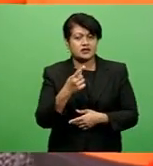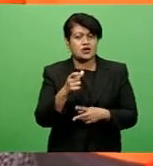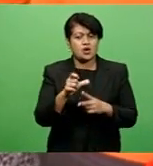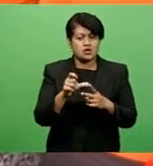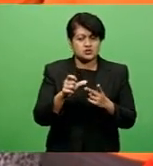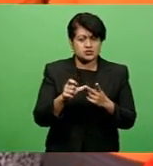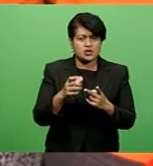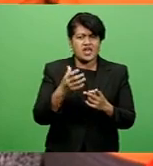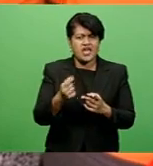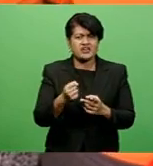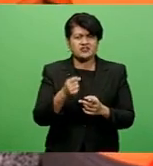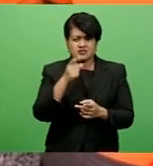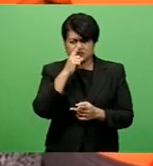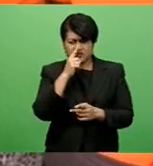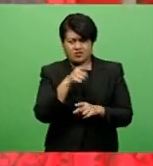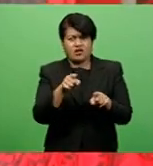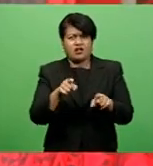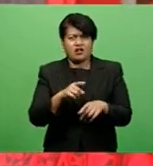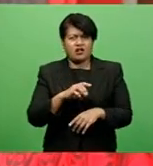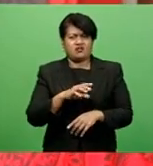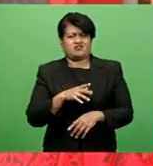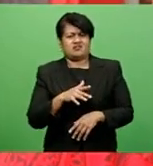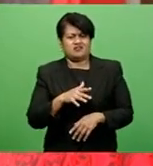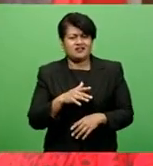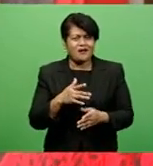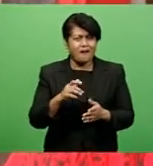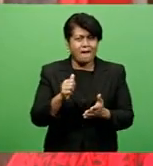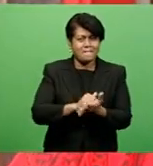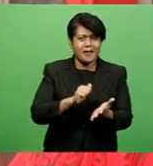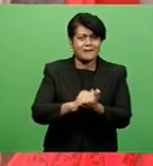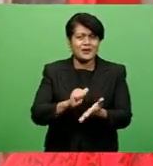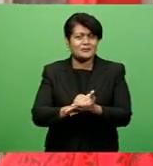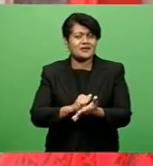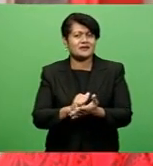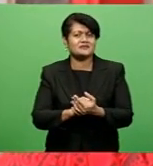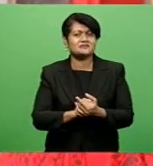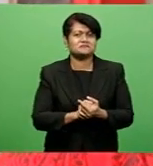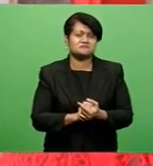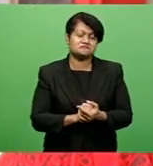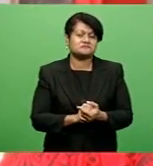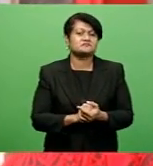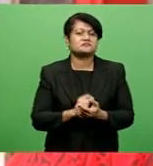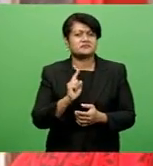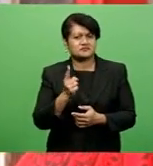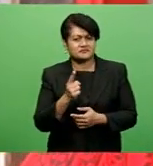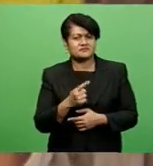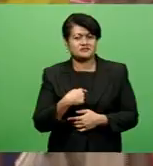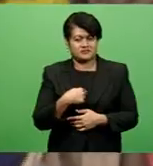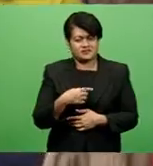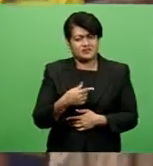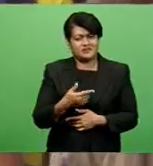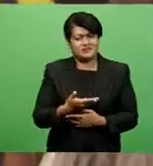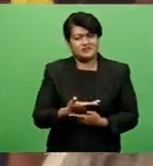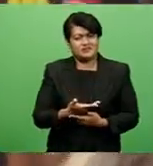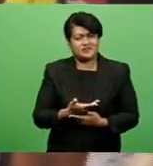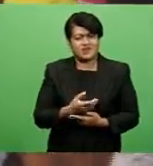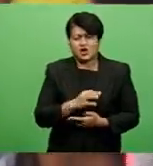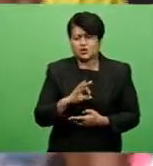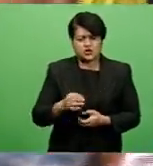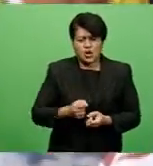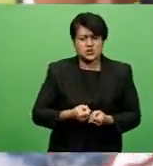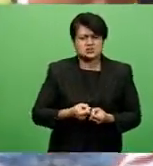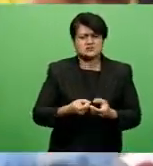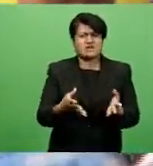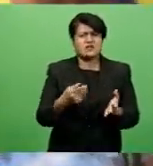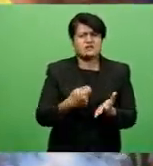of panic buying. Everything is in stock and people are buying, but I still think that don't spend money on